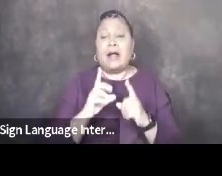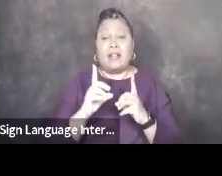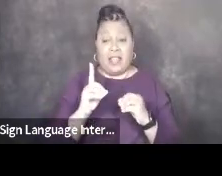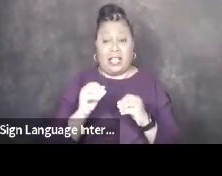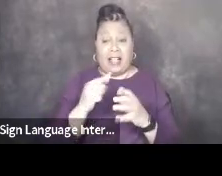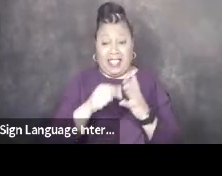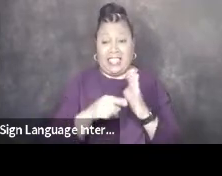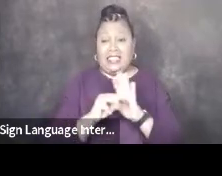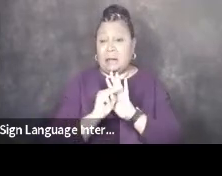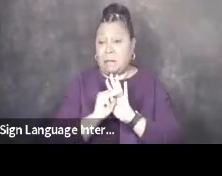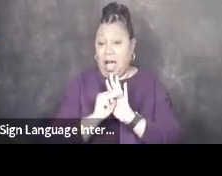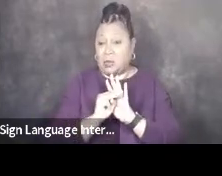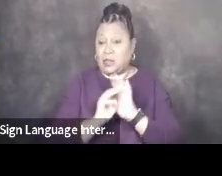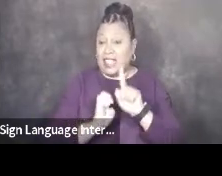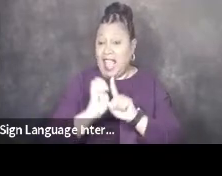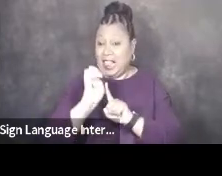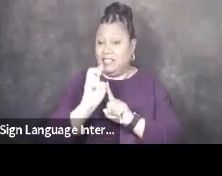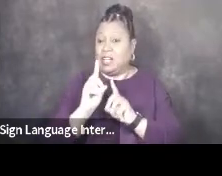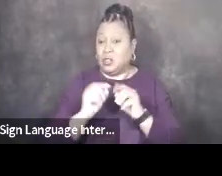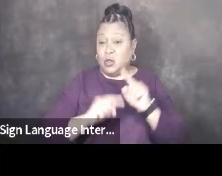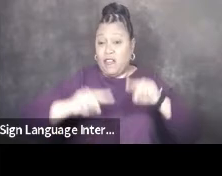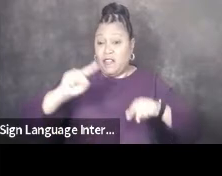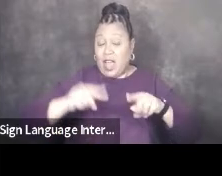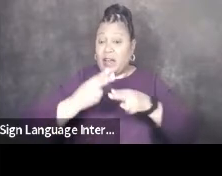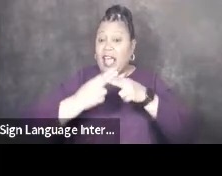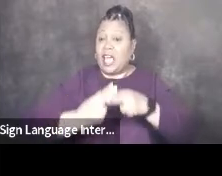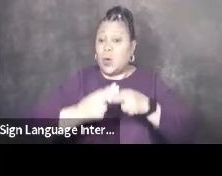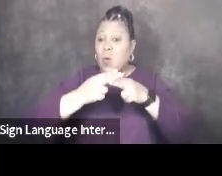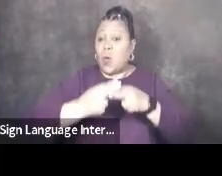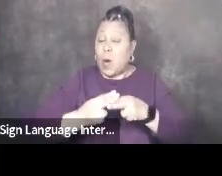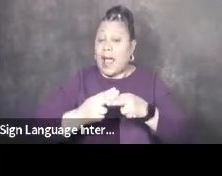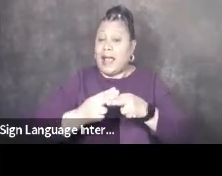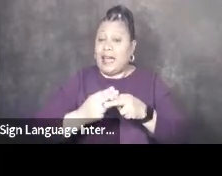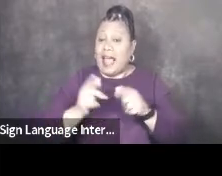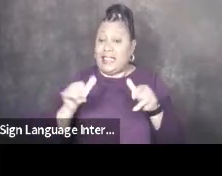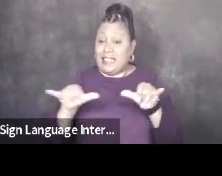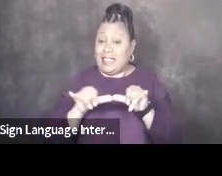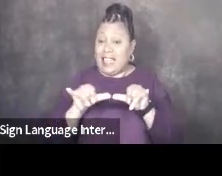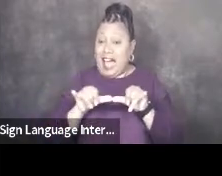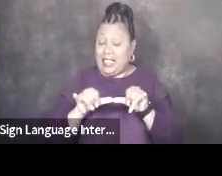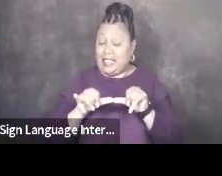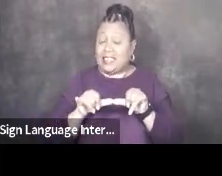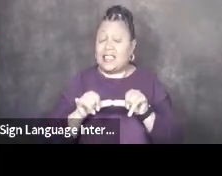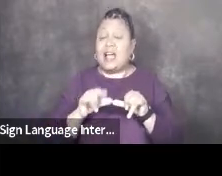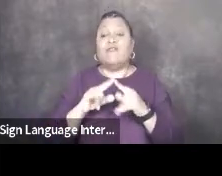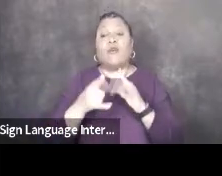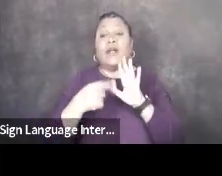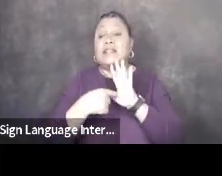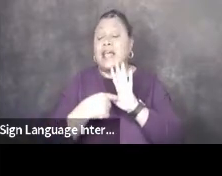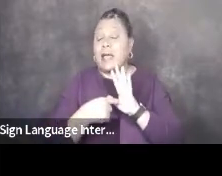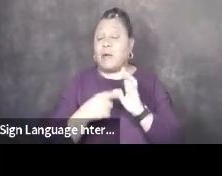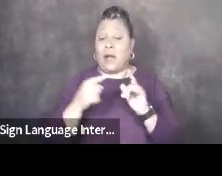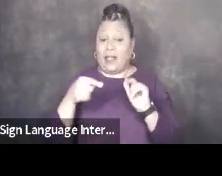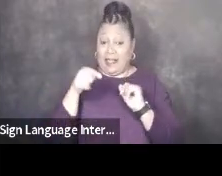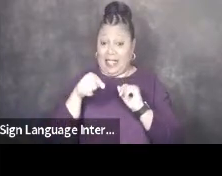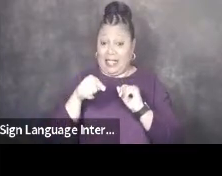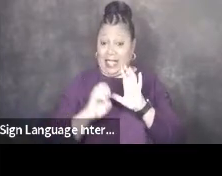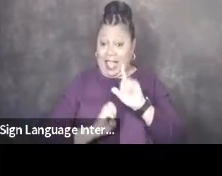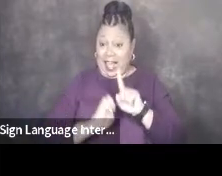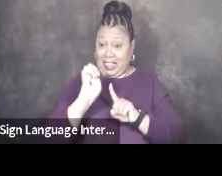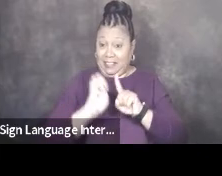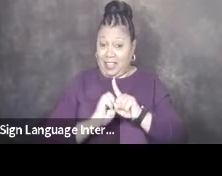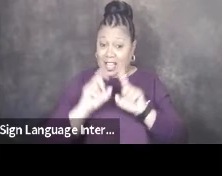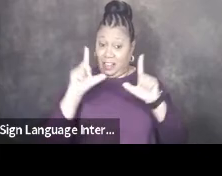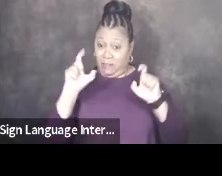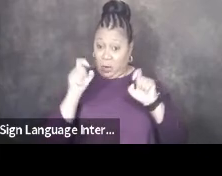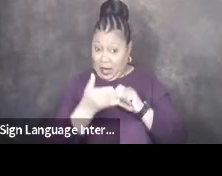These elevators do vary in weight capacity, size, and cab configurations. For instance, this elevator